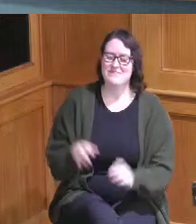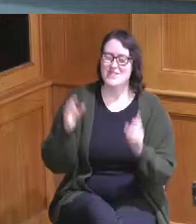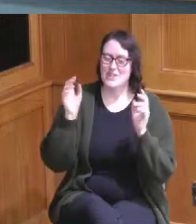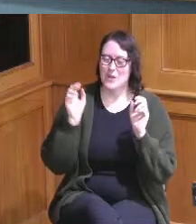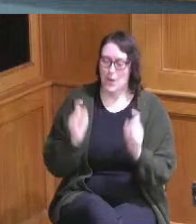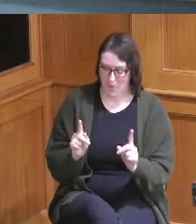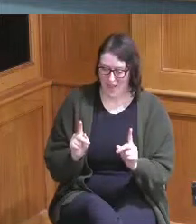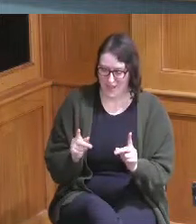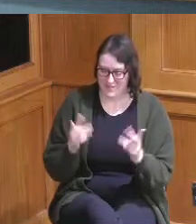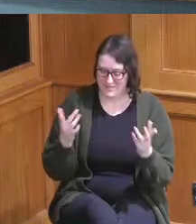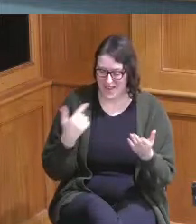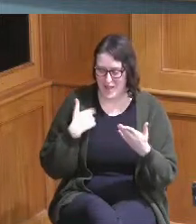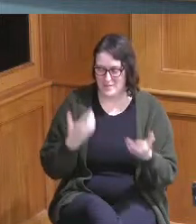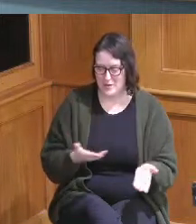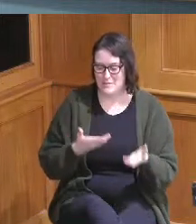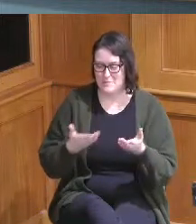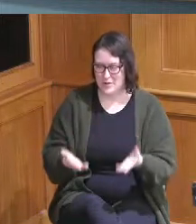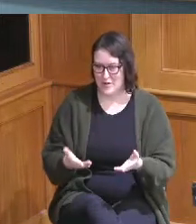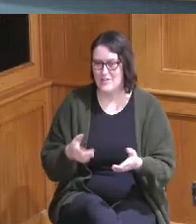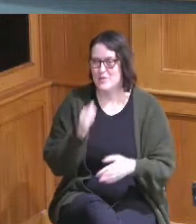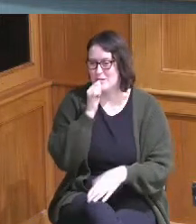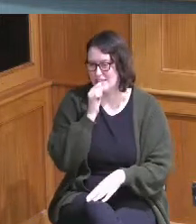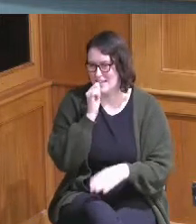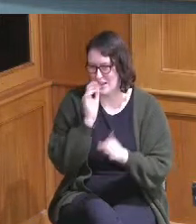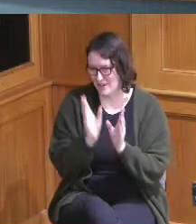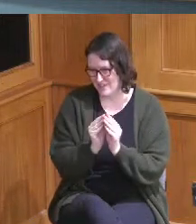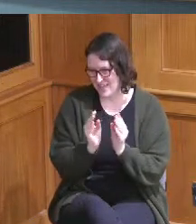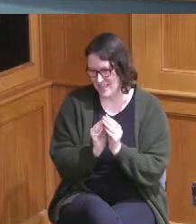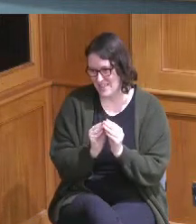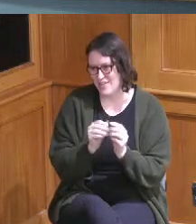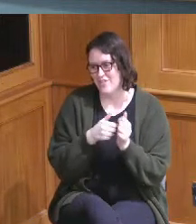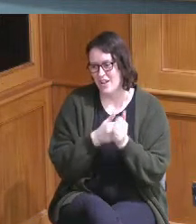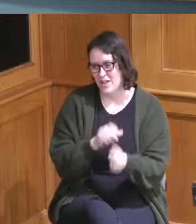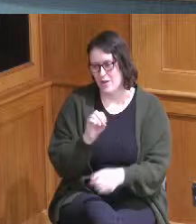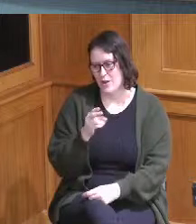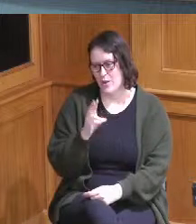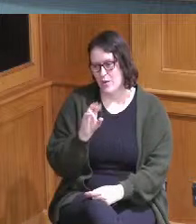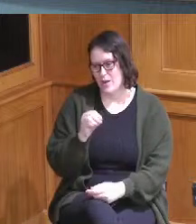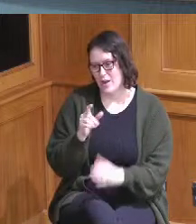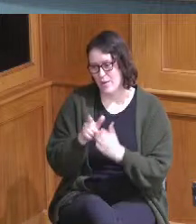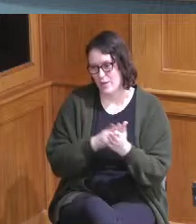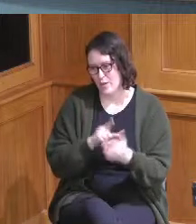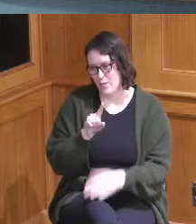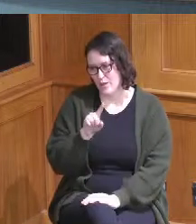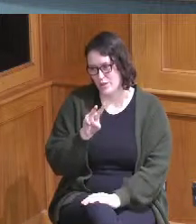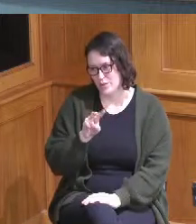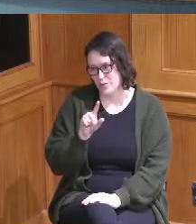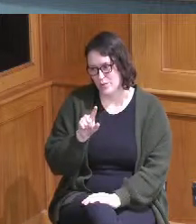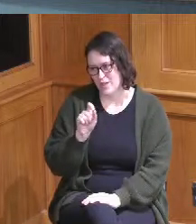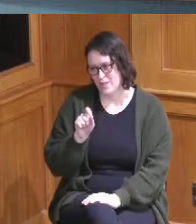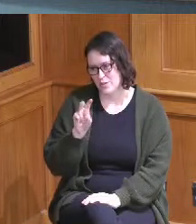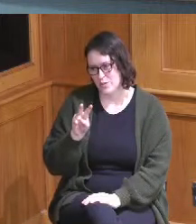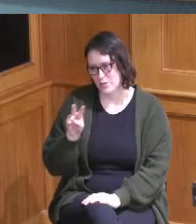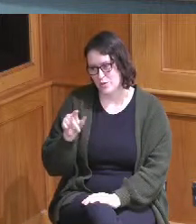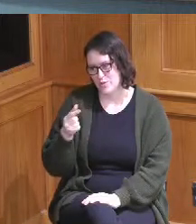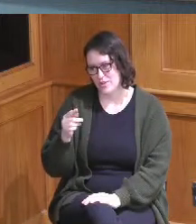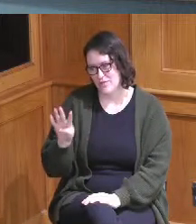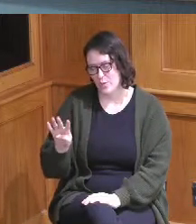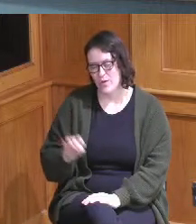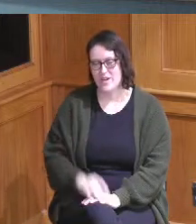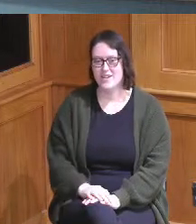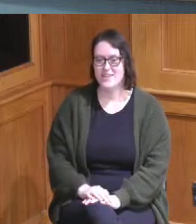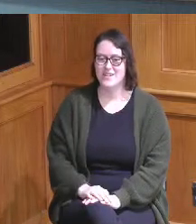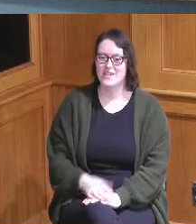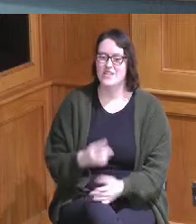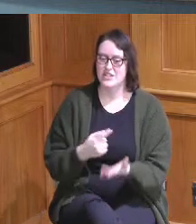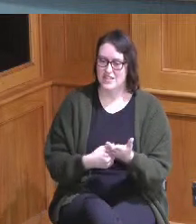Okay, I make a motion to go to executive session pursuant to Ohio Revised Code 12122G4